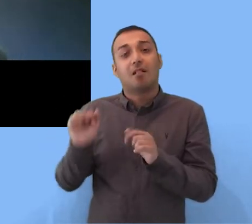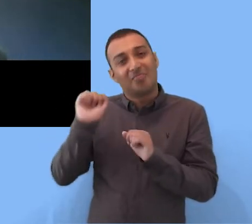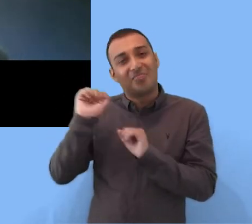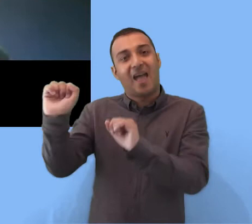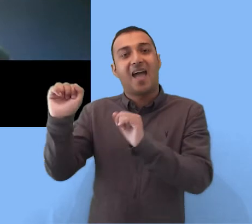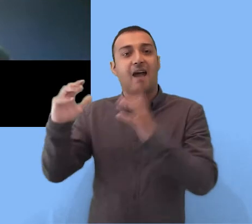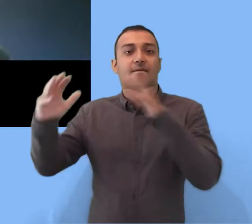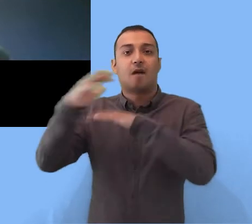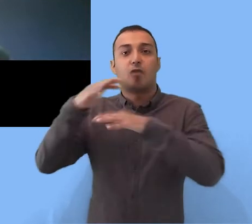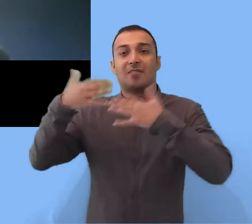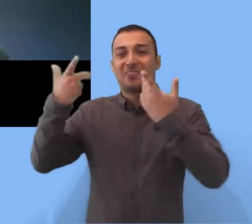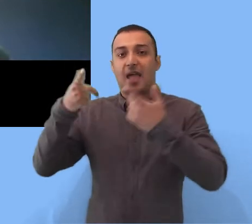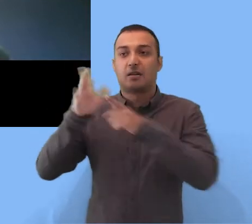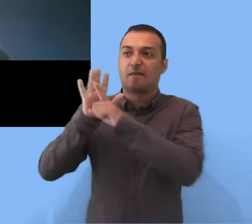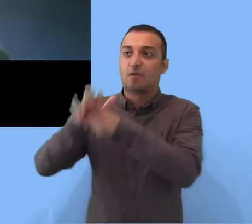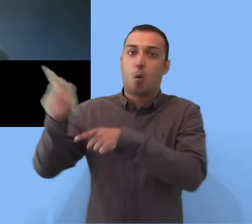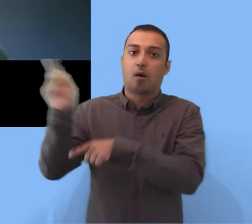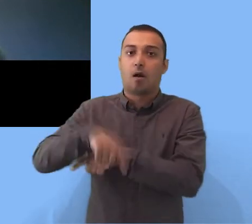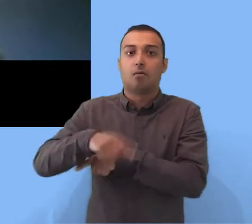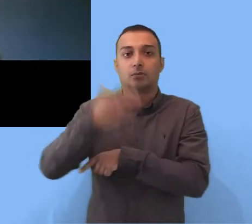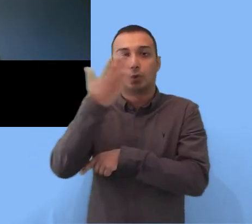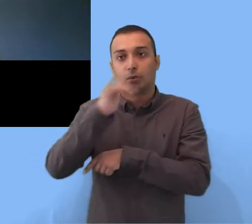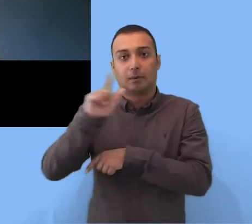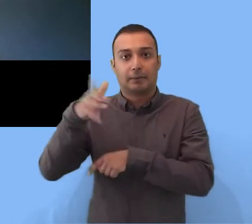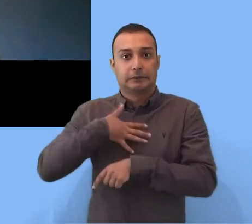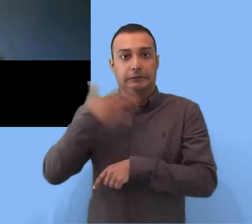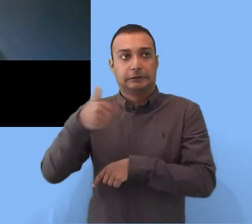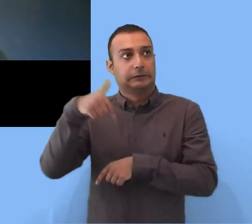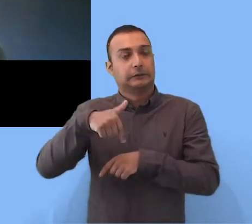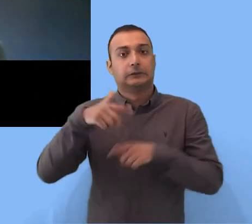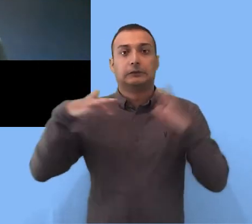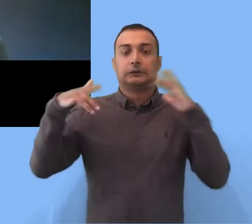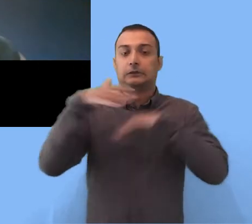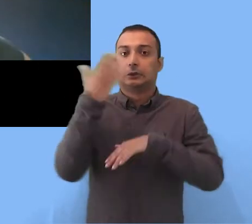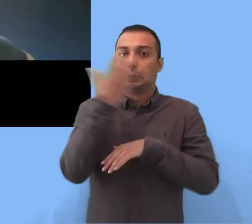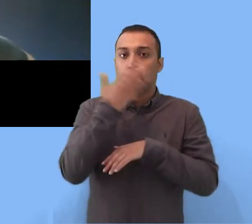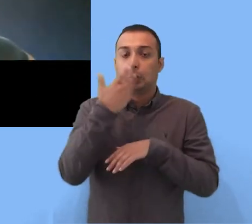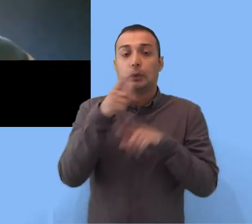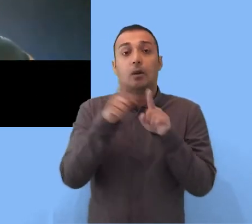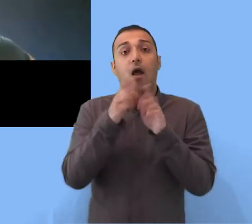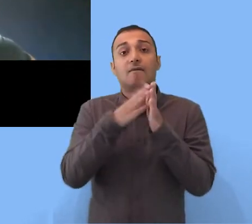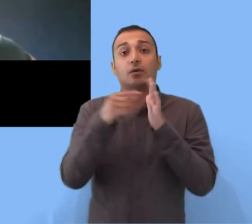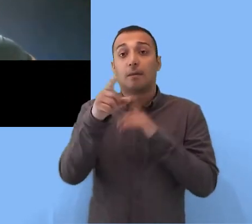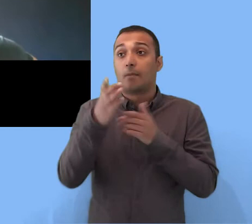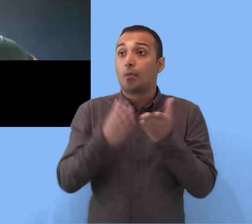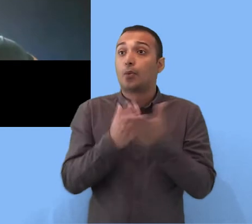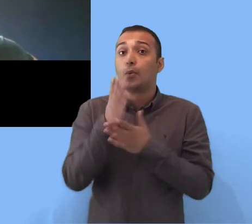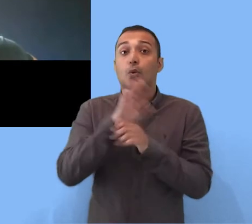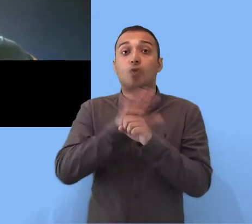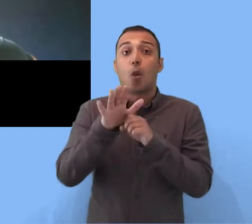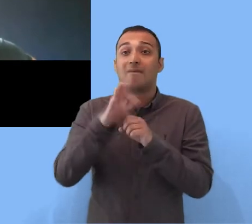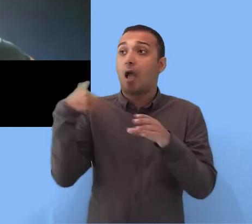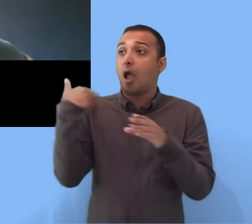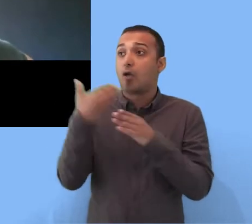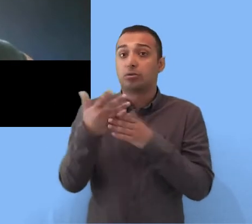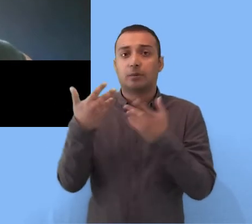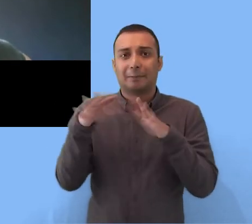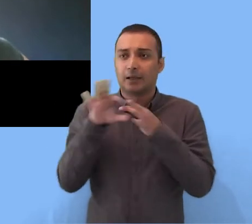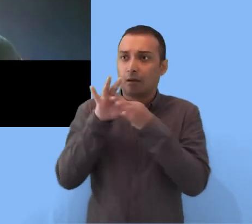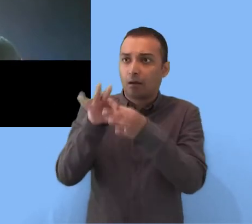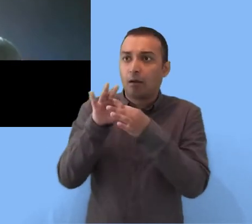COVID, the parents that we did engage with like via Zoom and so on, it